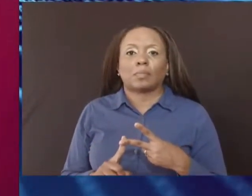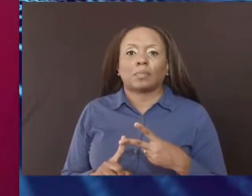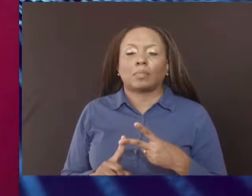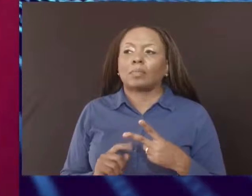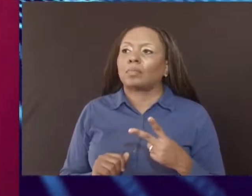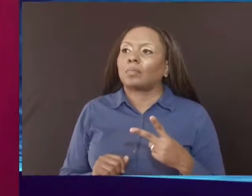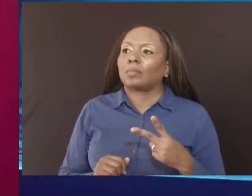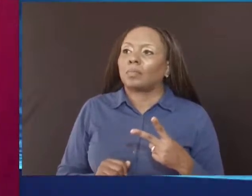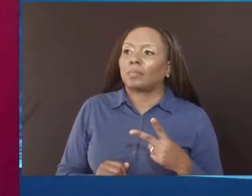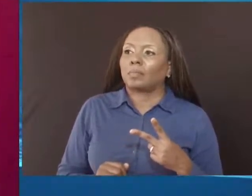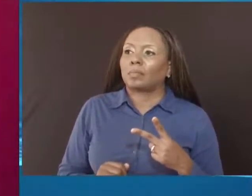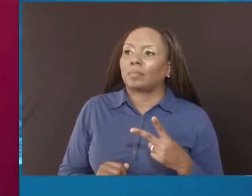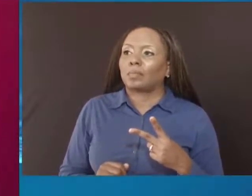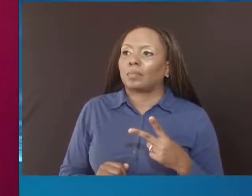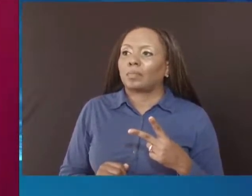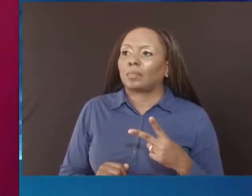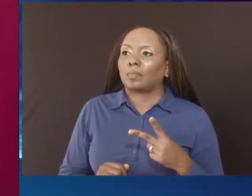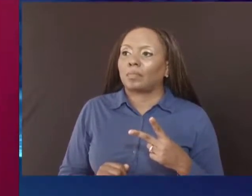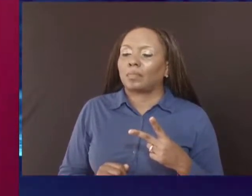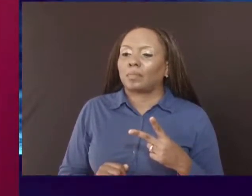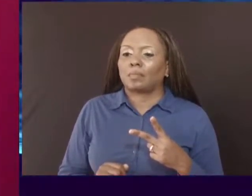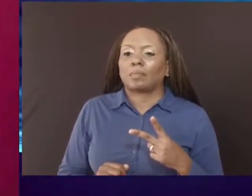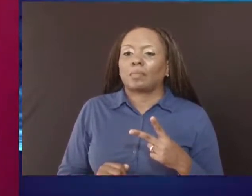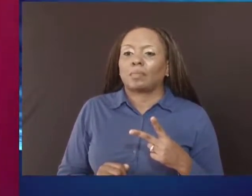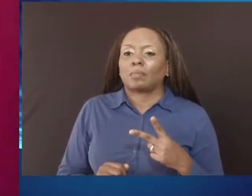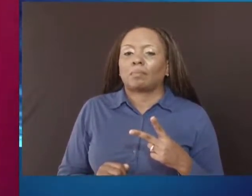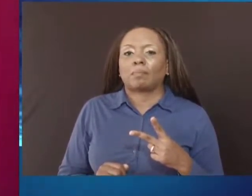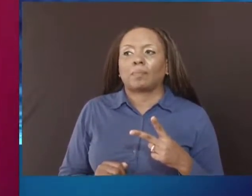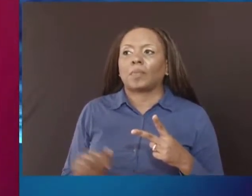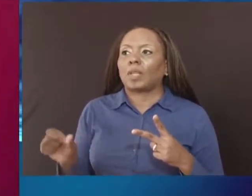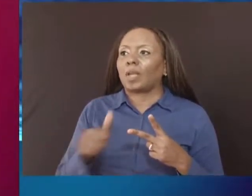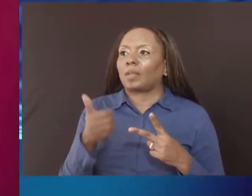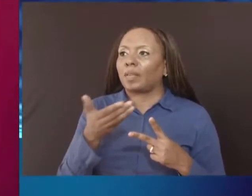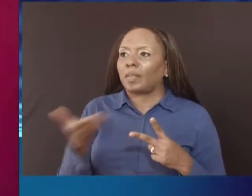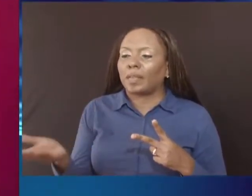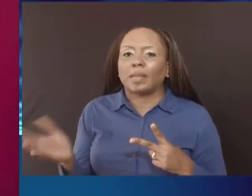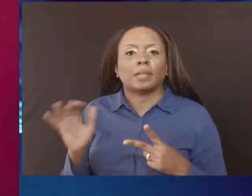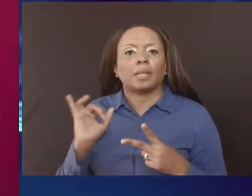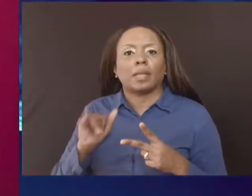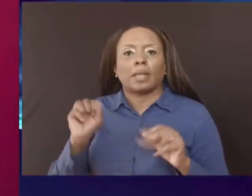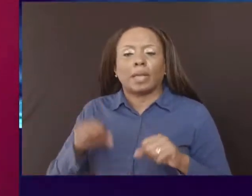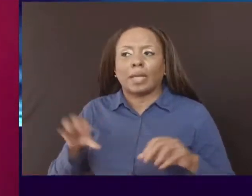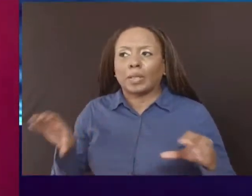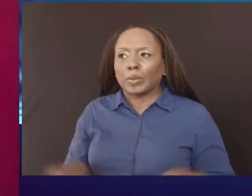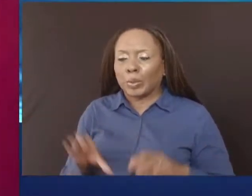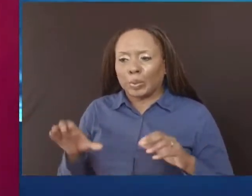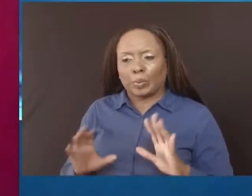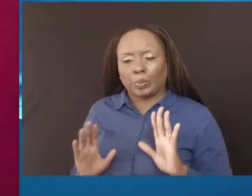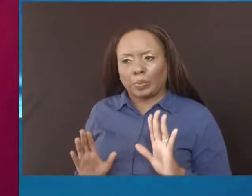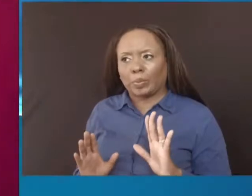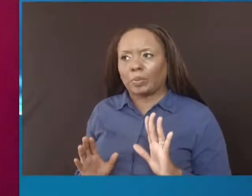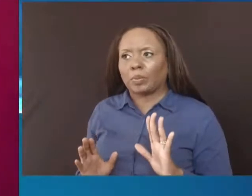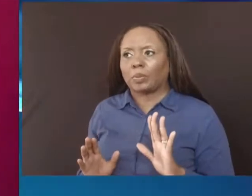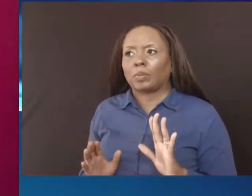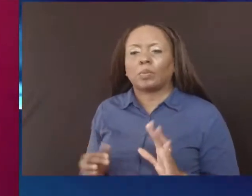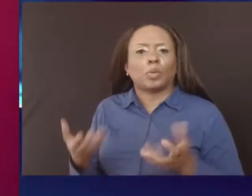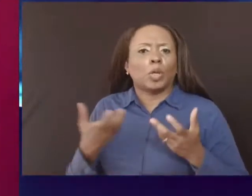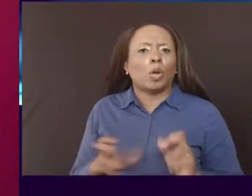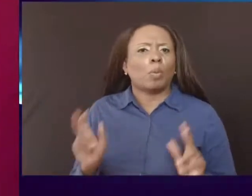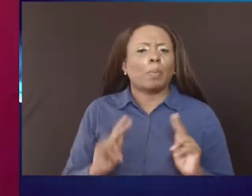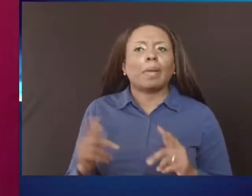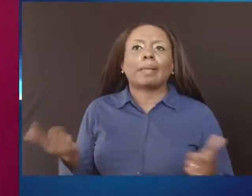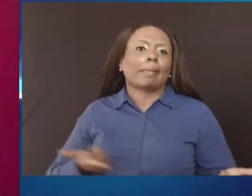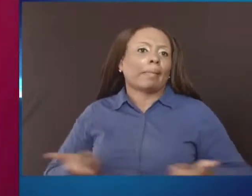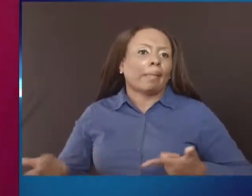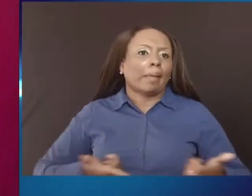non-pharmaceutical interventions that are stipulated and that are recommended. So we don't want people liming,